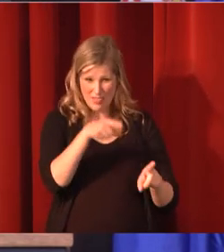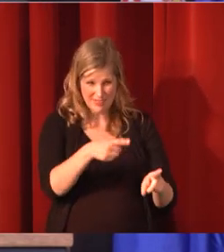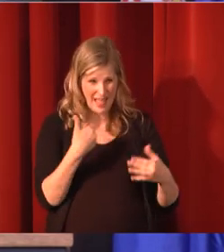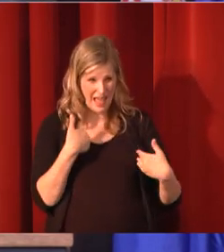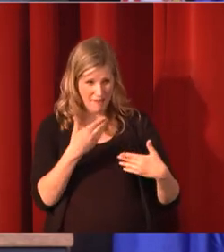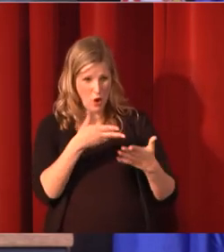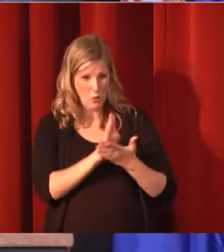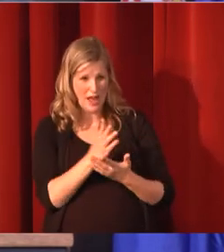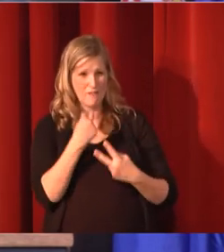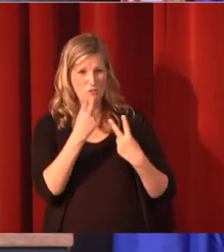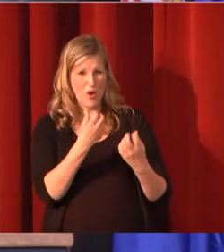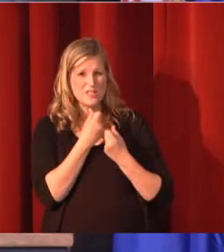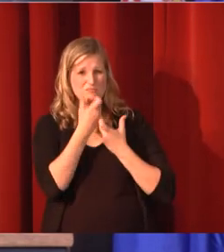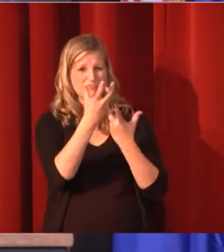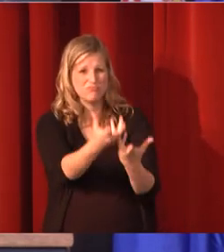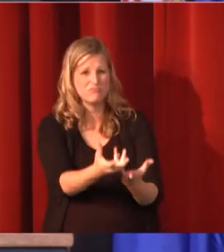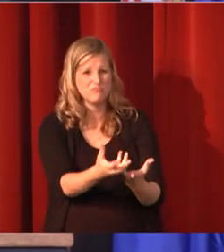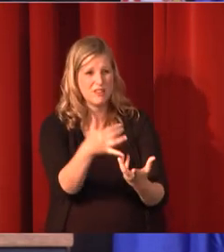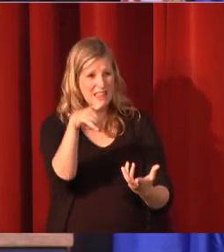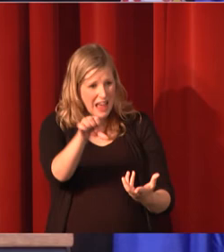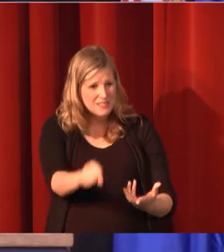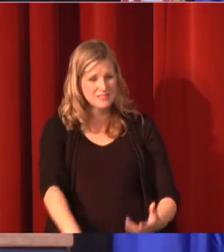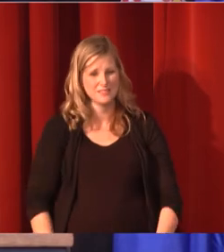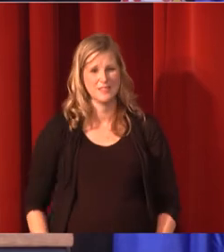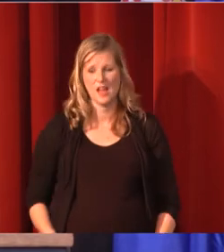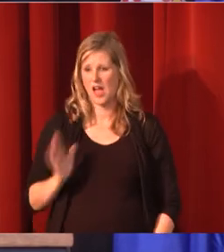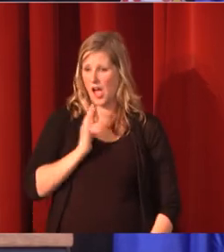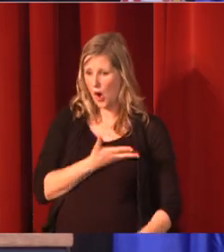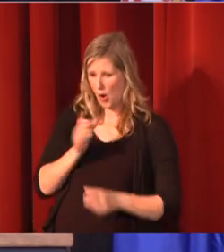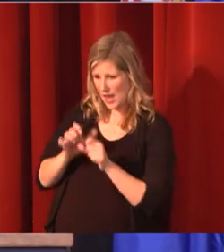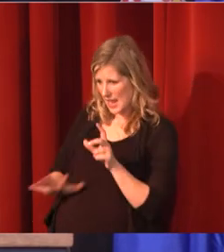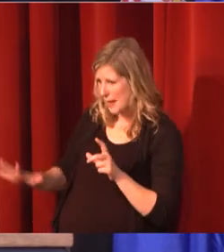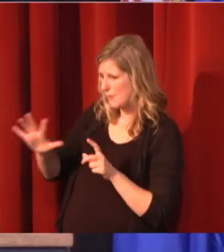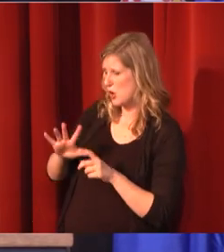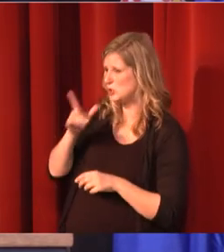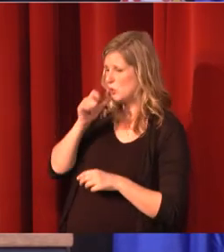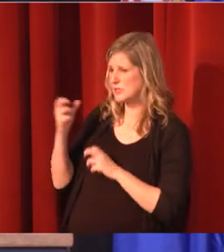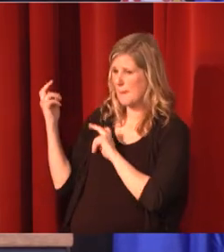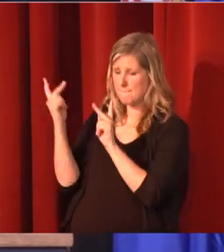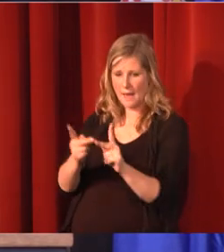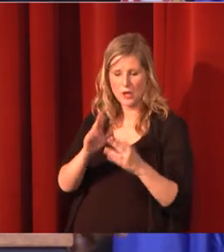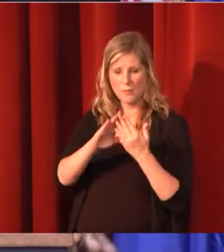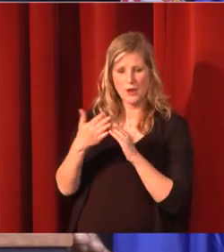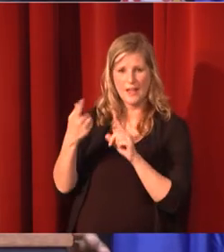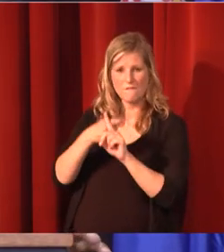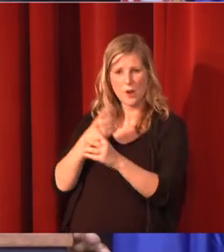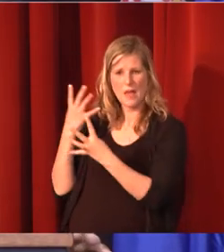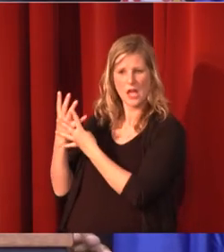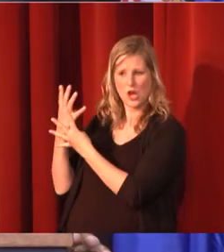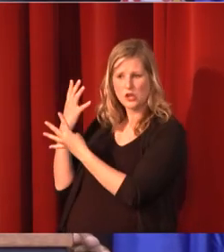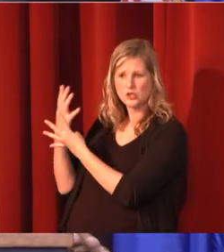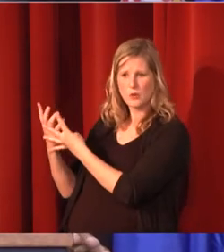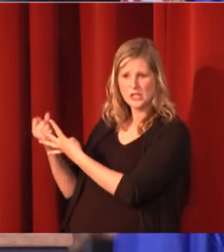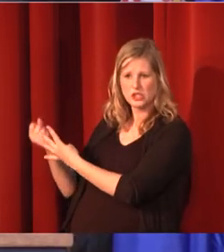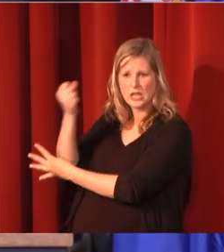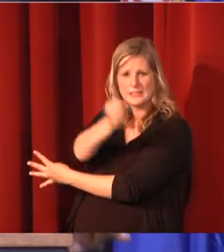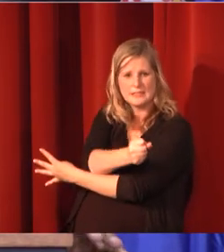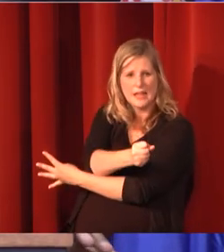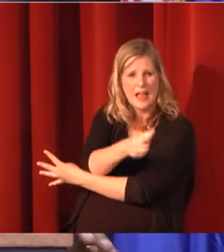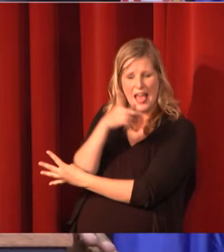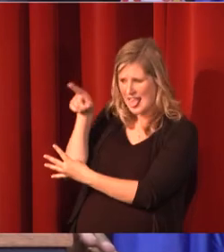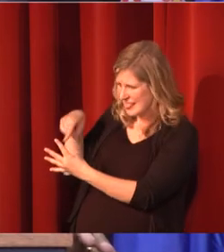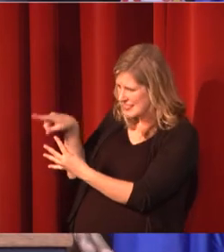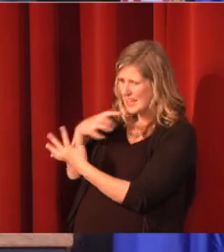governed our neighbors who have returned to our community from incarceration do they